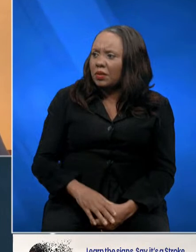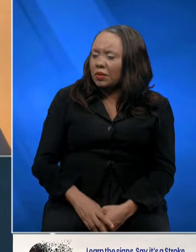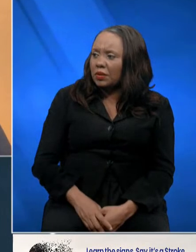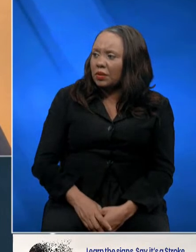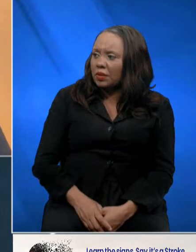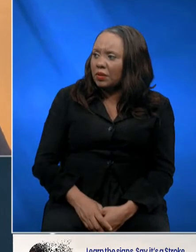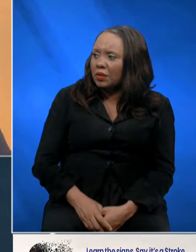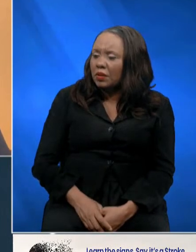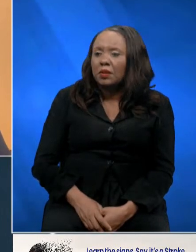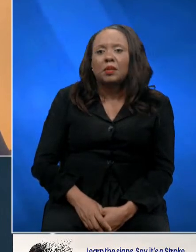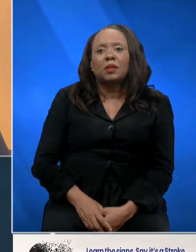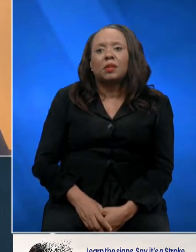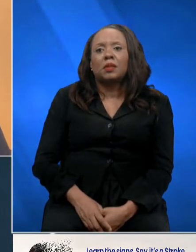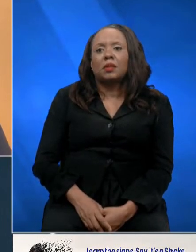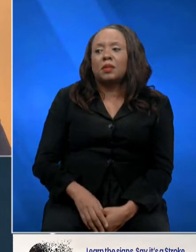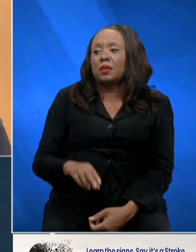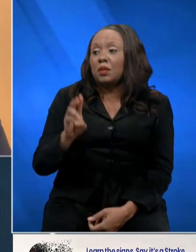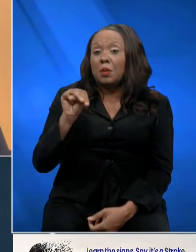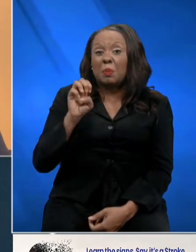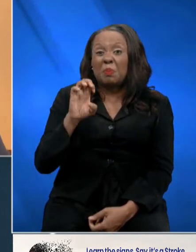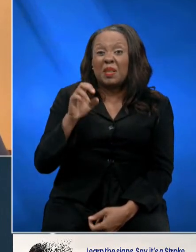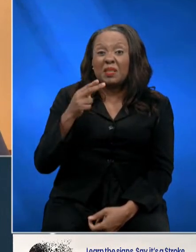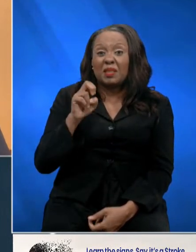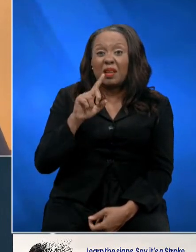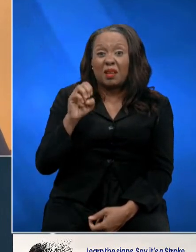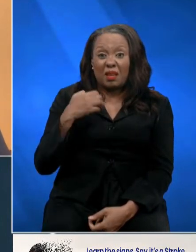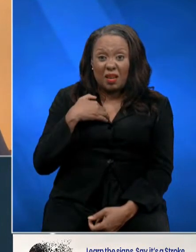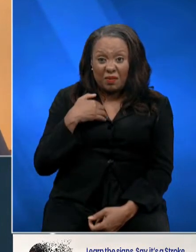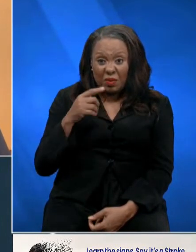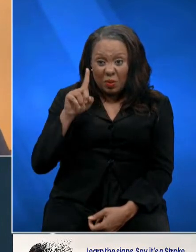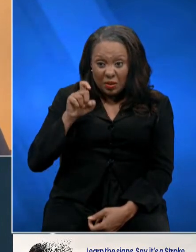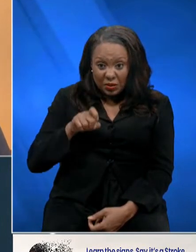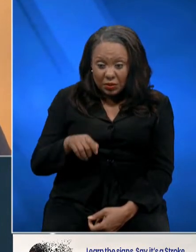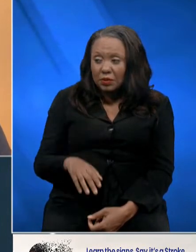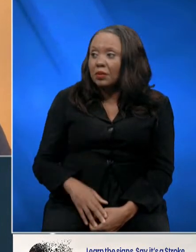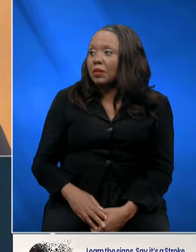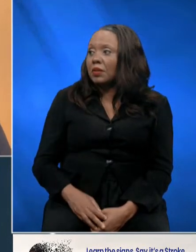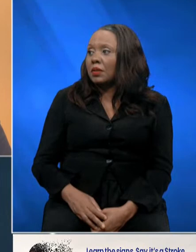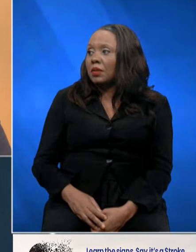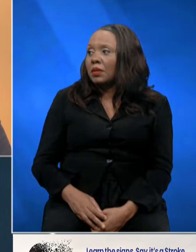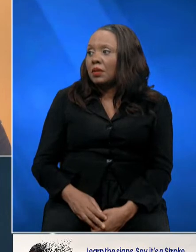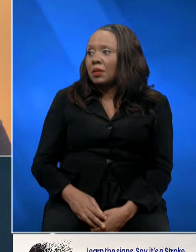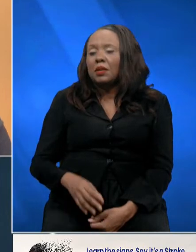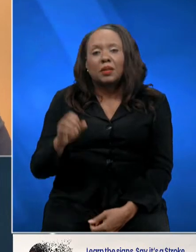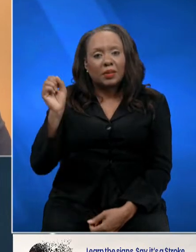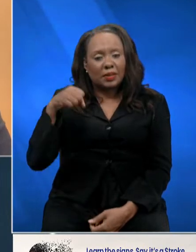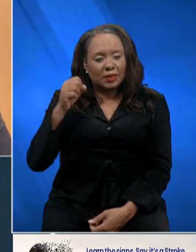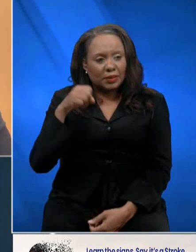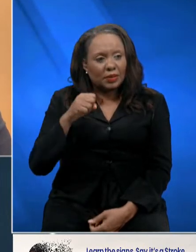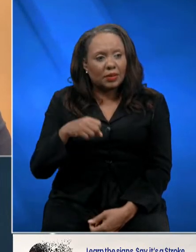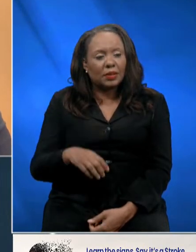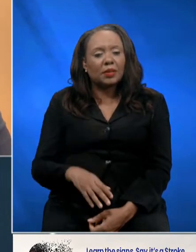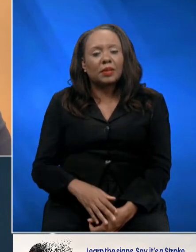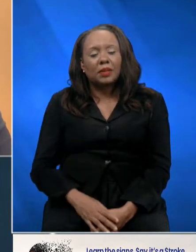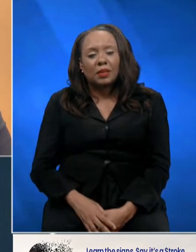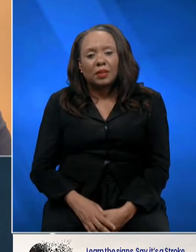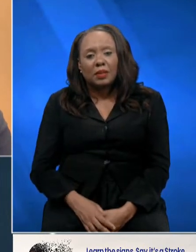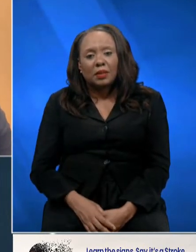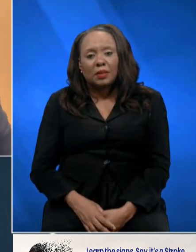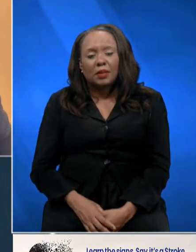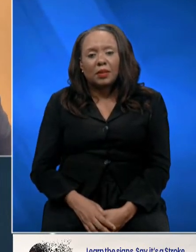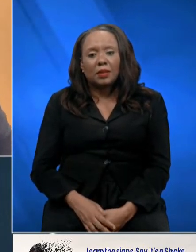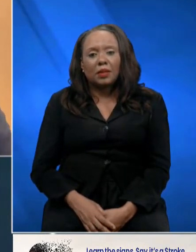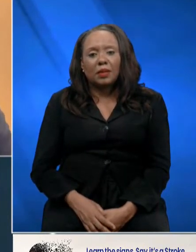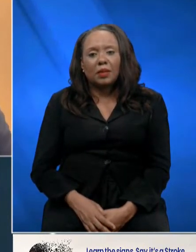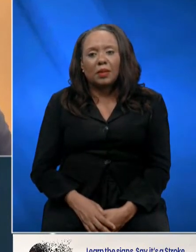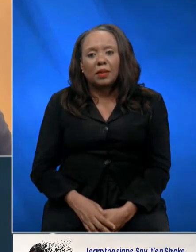been sharing her personal story. Michelle, you have a question? Okay. Highlight on this also. I have also lost a toe